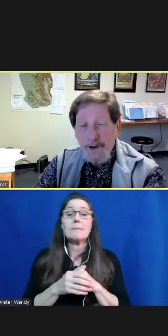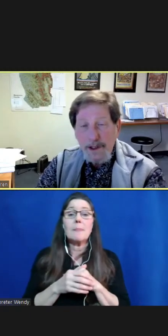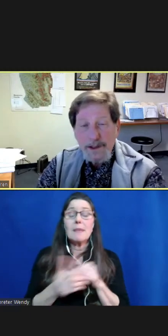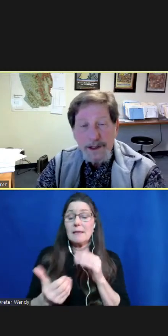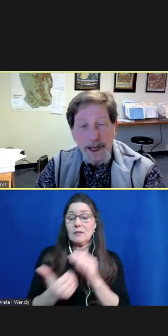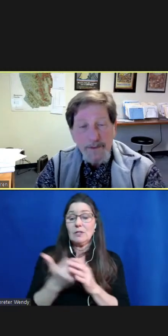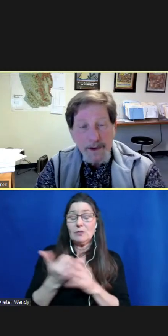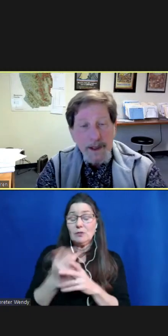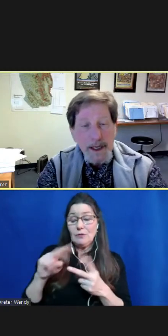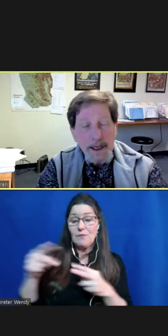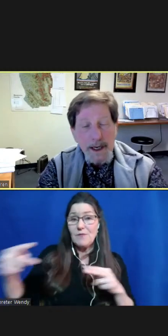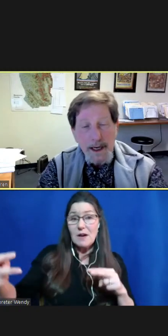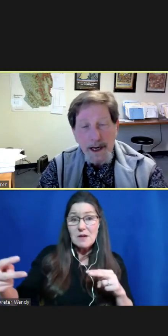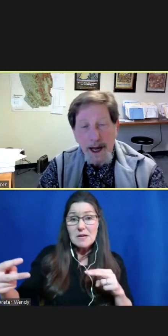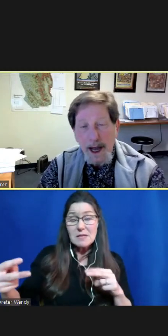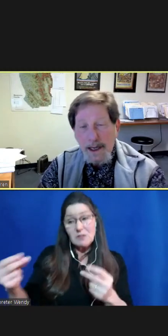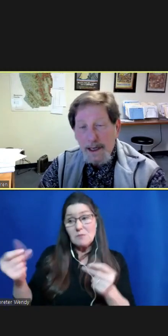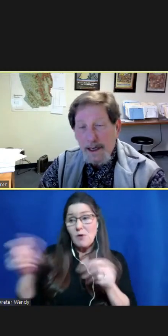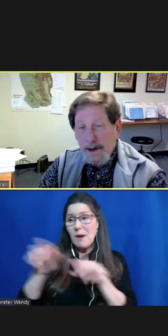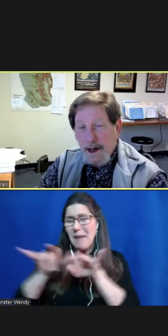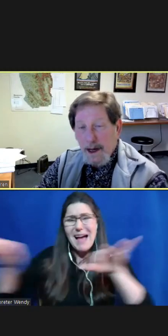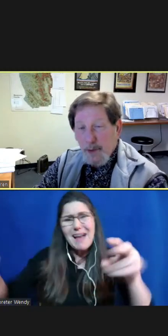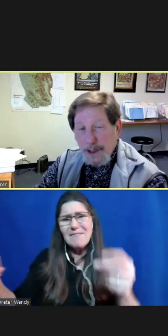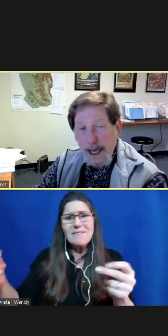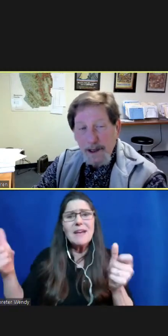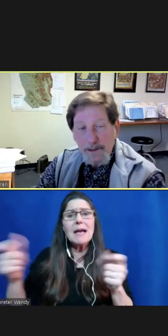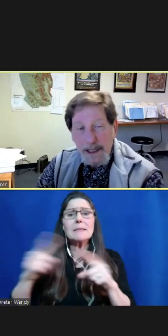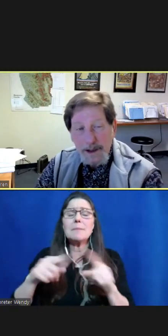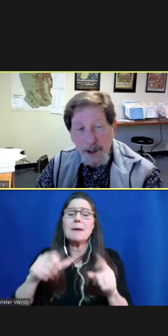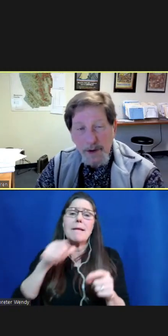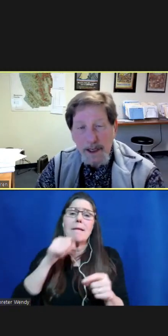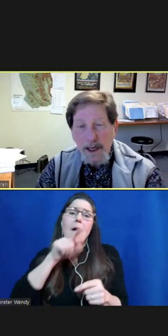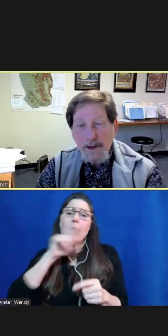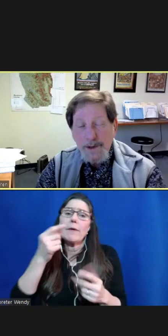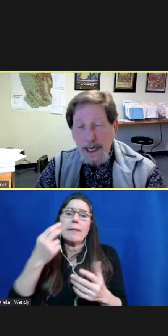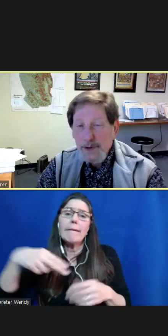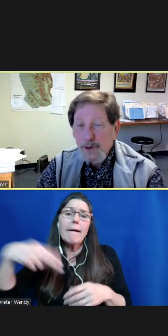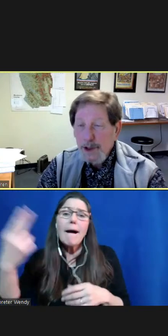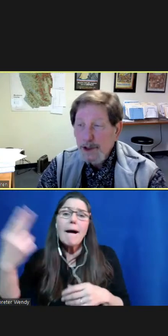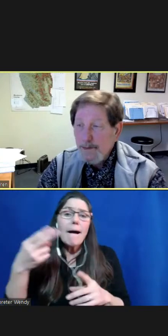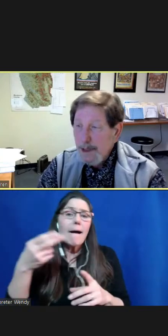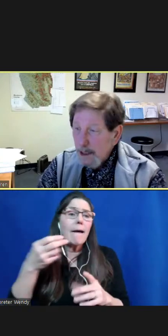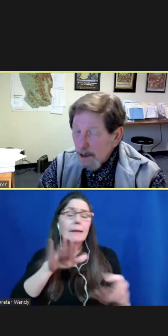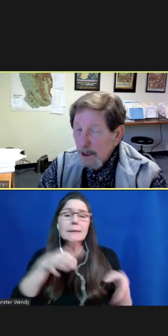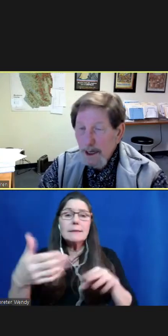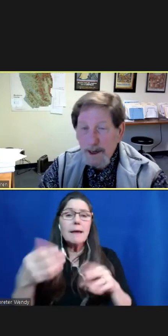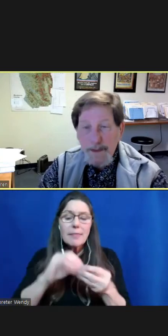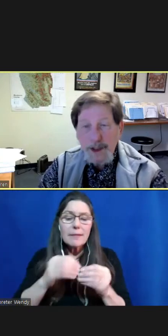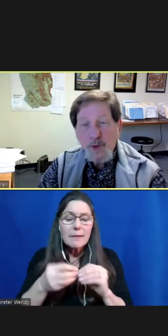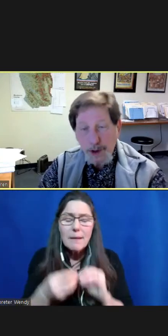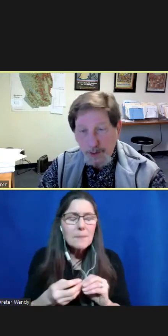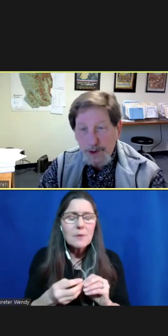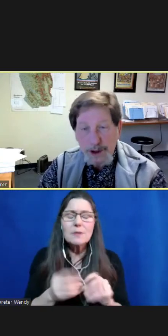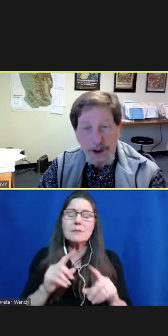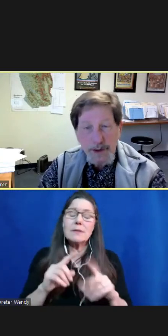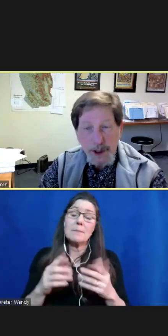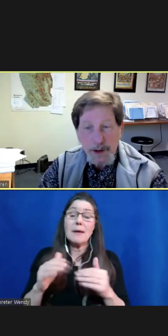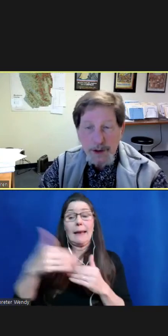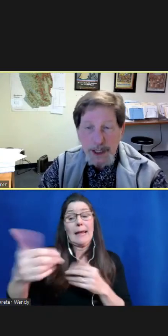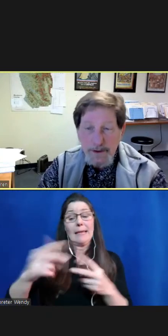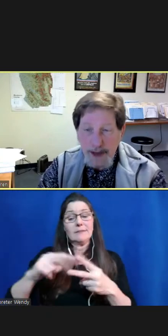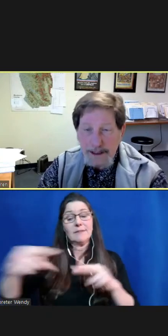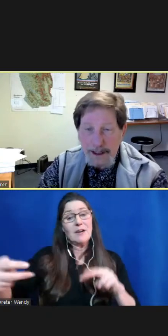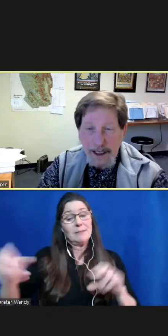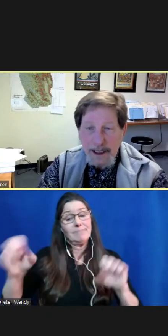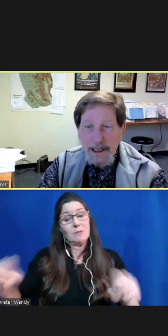high virulence level, high mortality rate, and so on. The next one could be much worse. We just don't know.